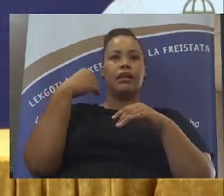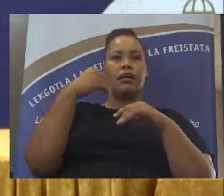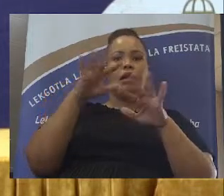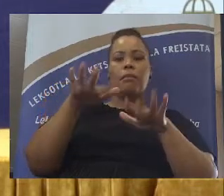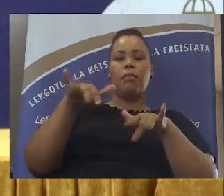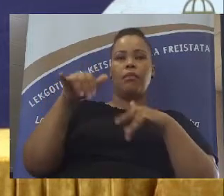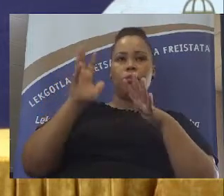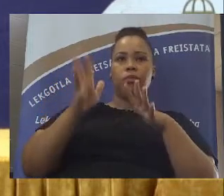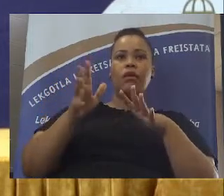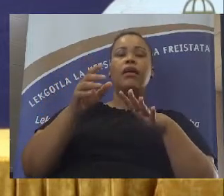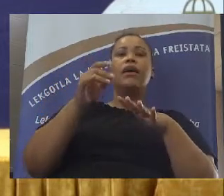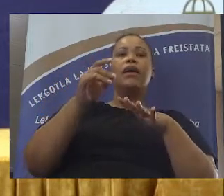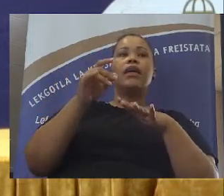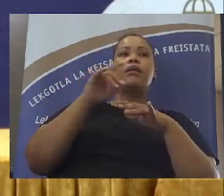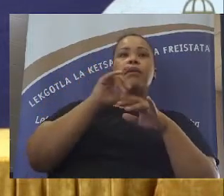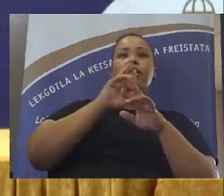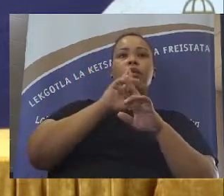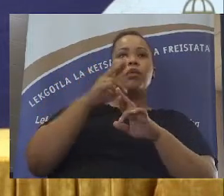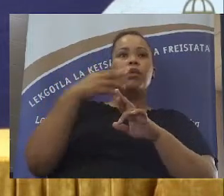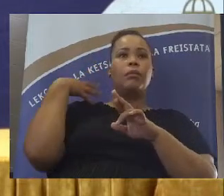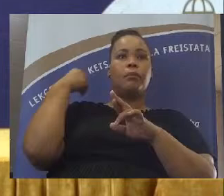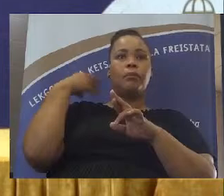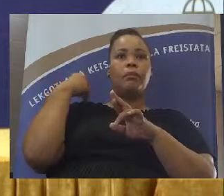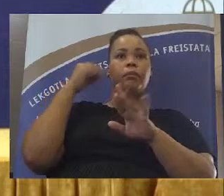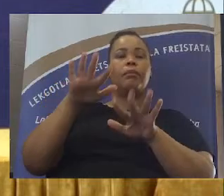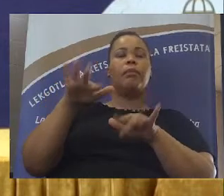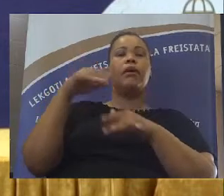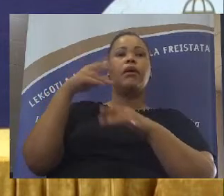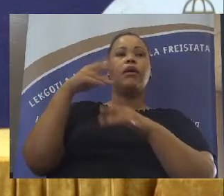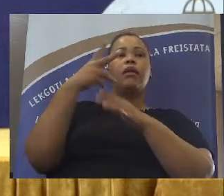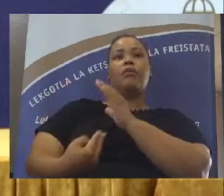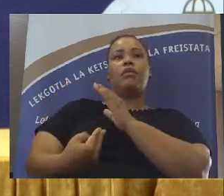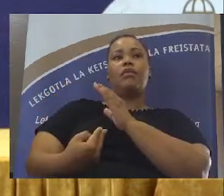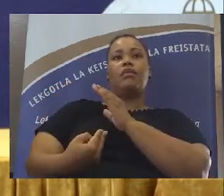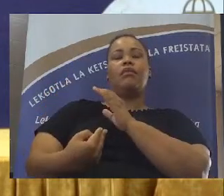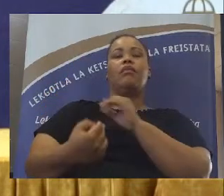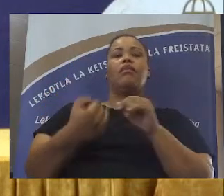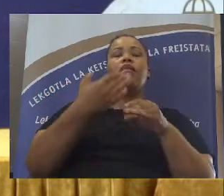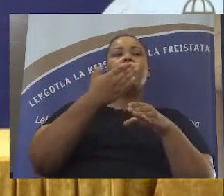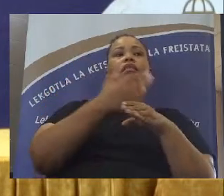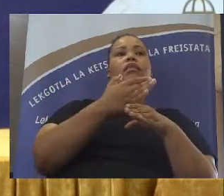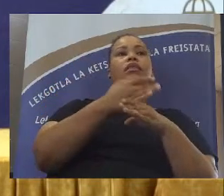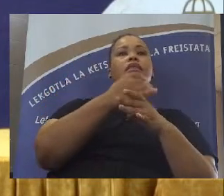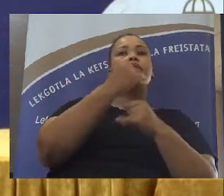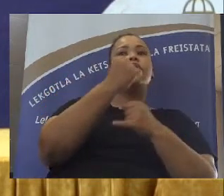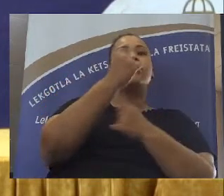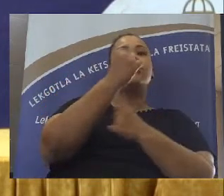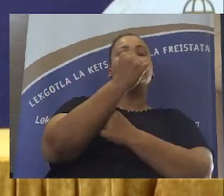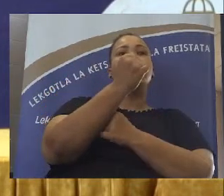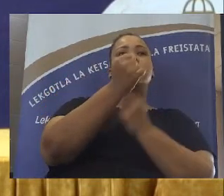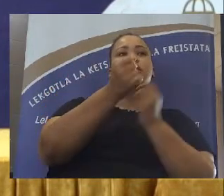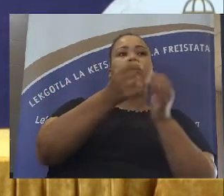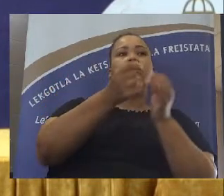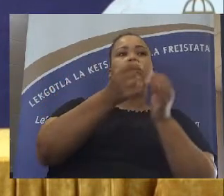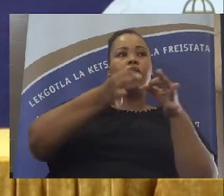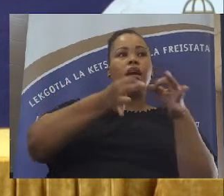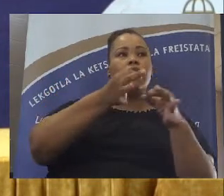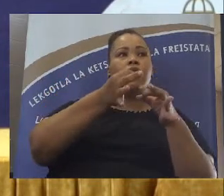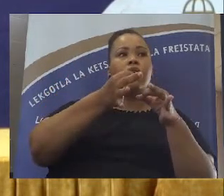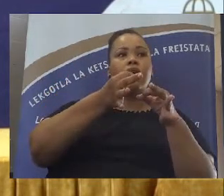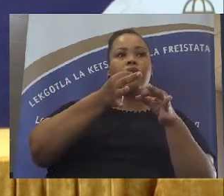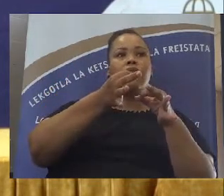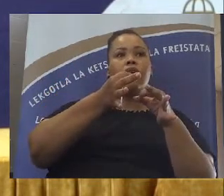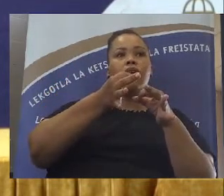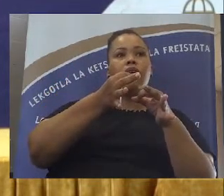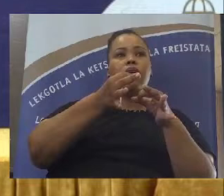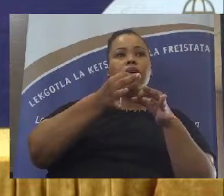to the Minister, it will also be accountable to Parliament. It provides for the functions of the office to be